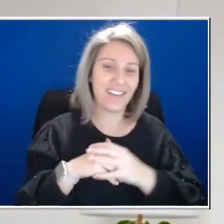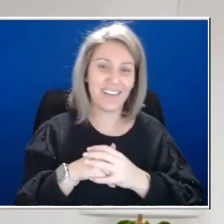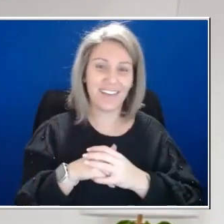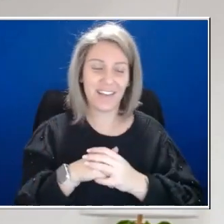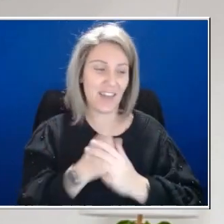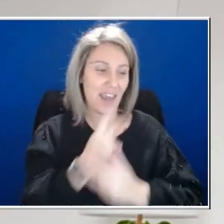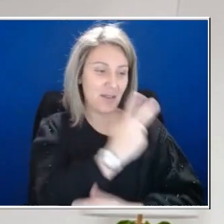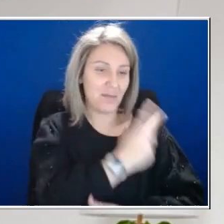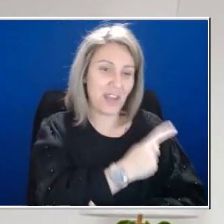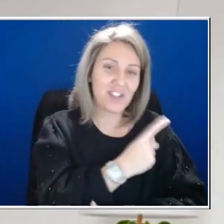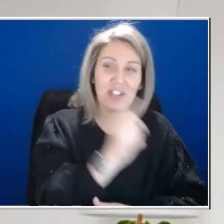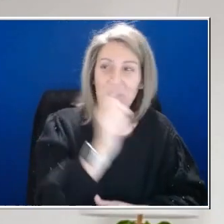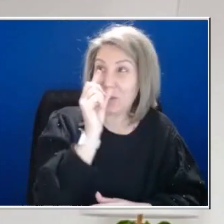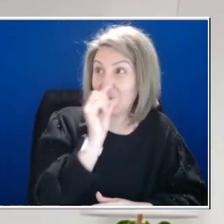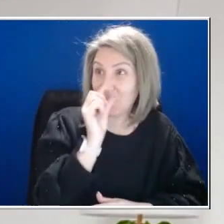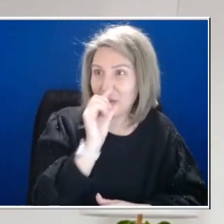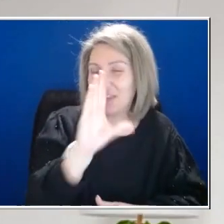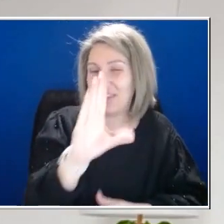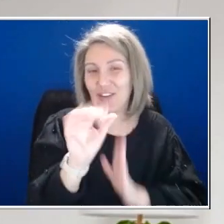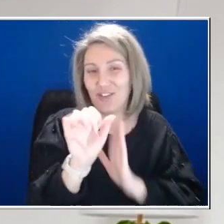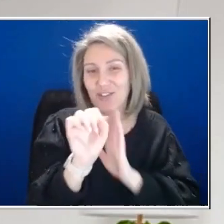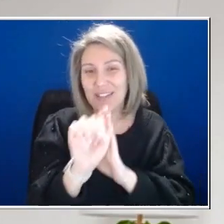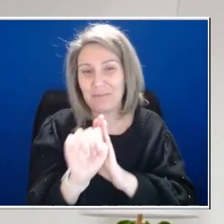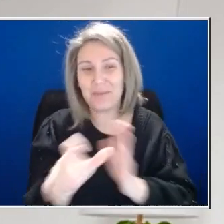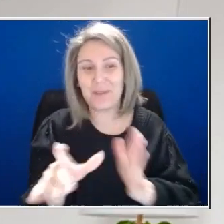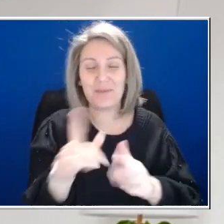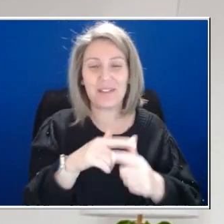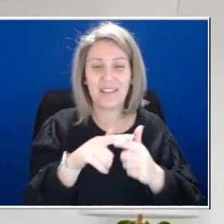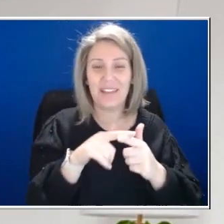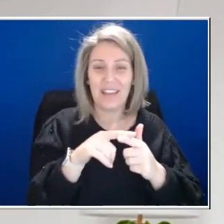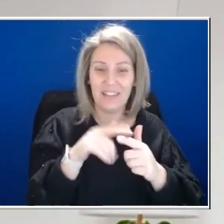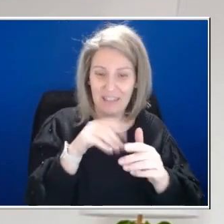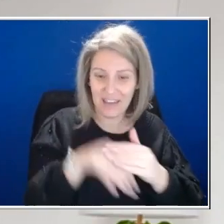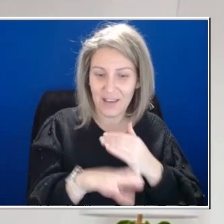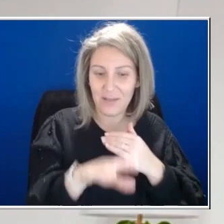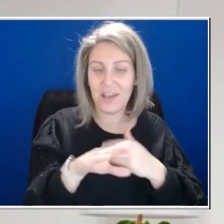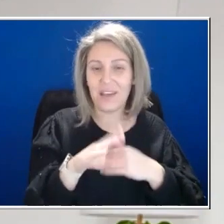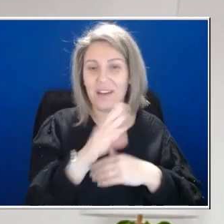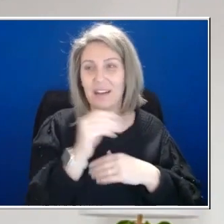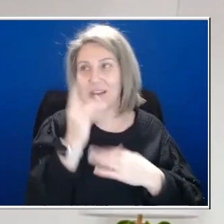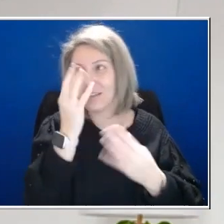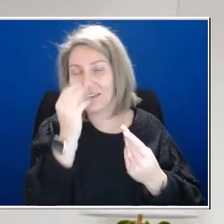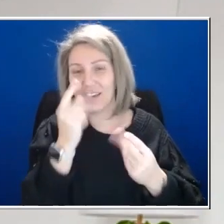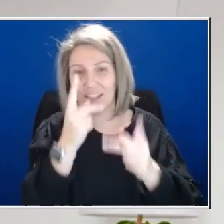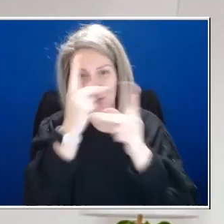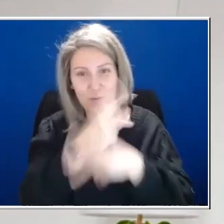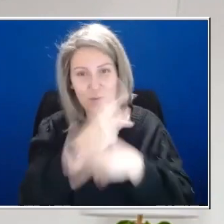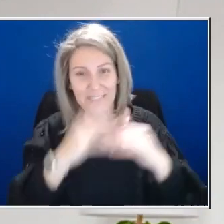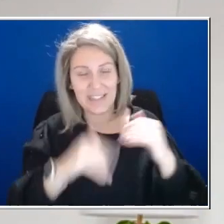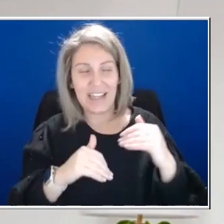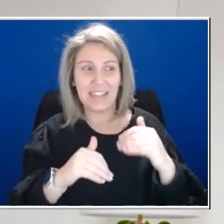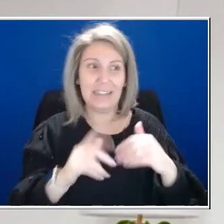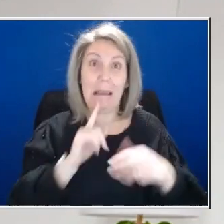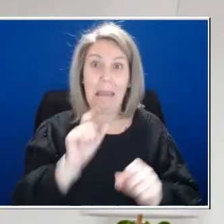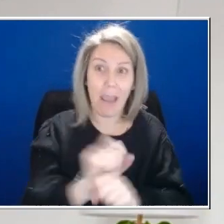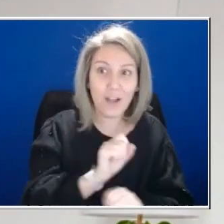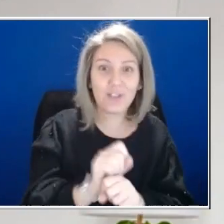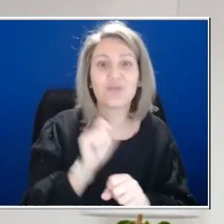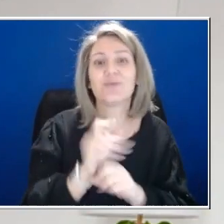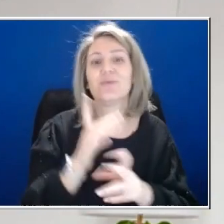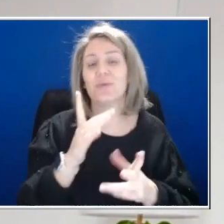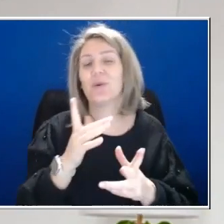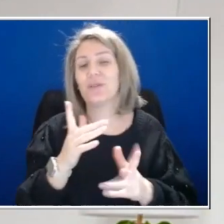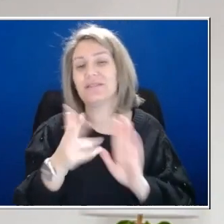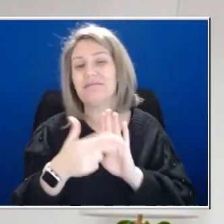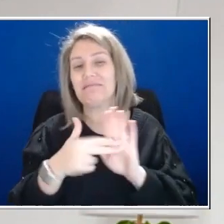patients Googling their symptoms, and all of a sudden they come in and they think that it's worse than it is. And so I was just really